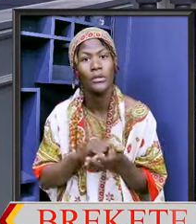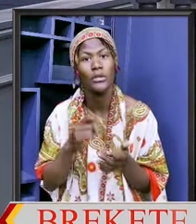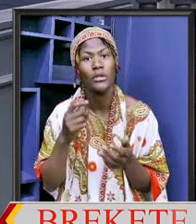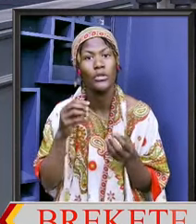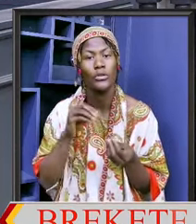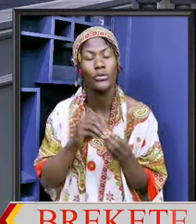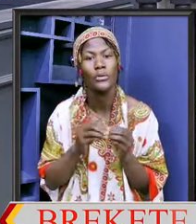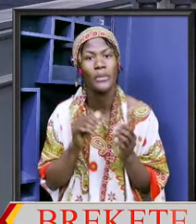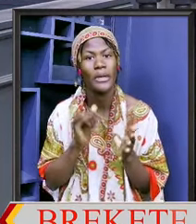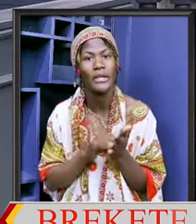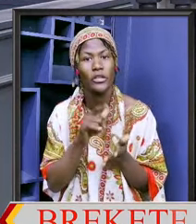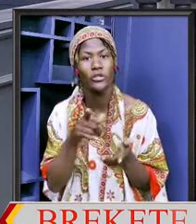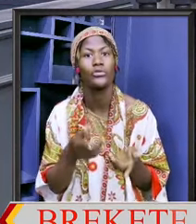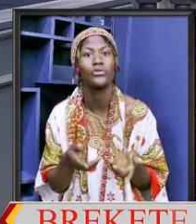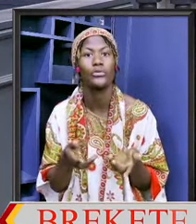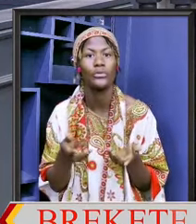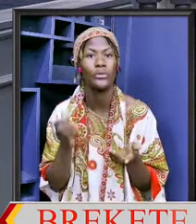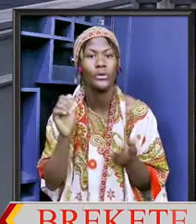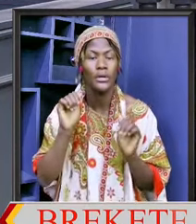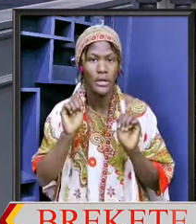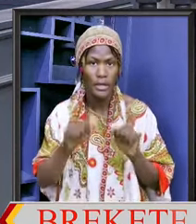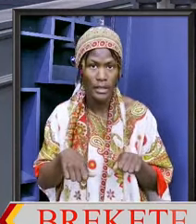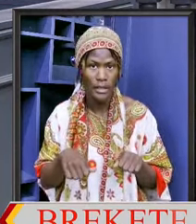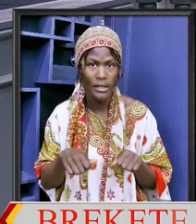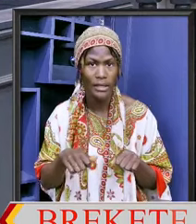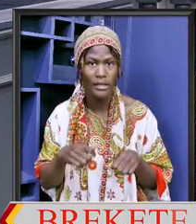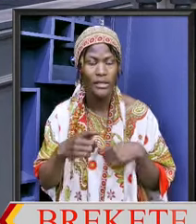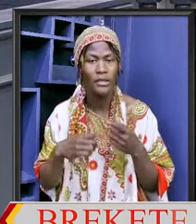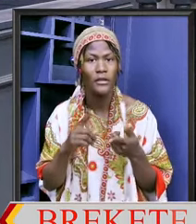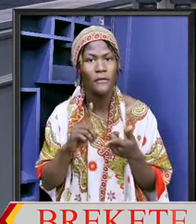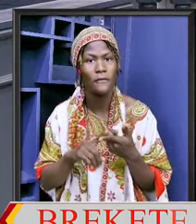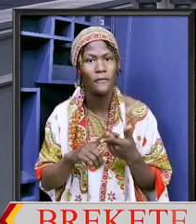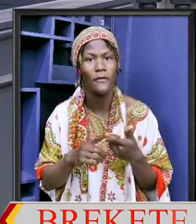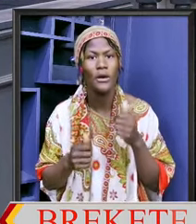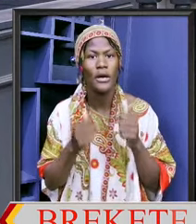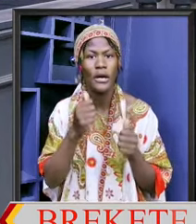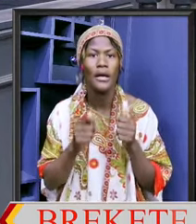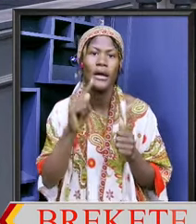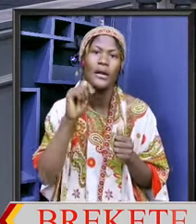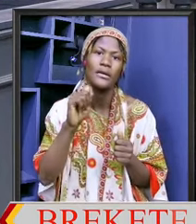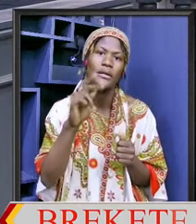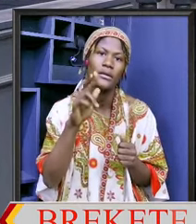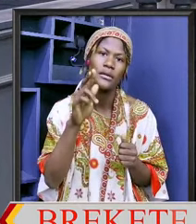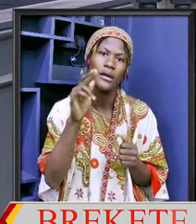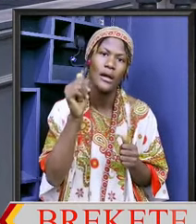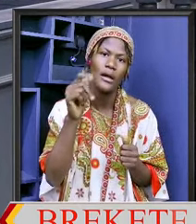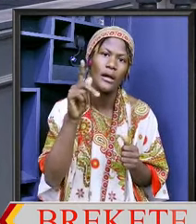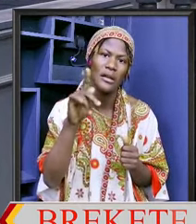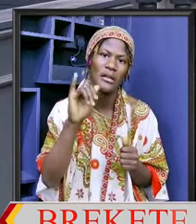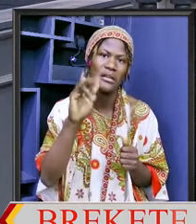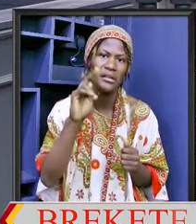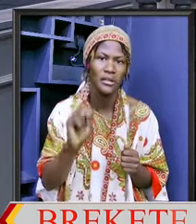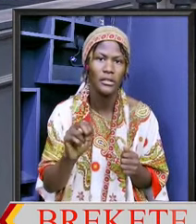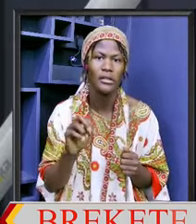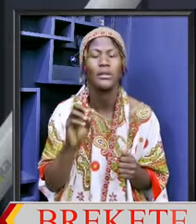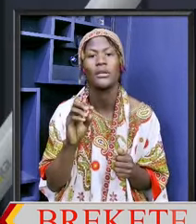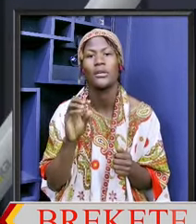car tracking, fleet management for all kind of car, all kind of vehicles, whether not bike or keke, the number